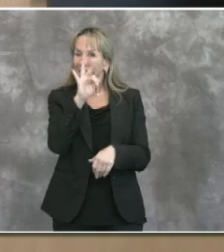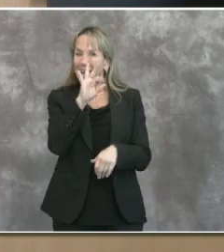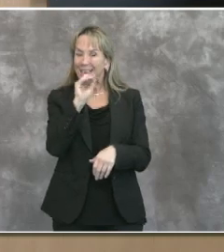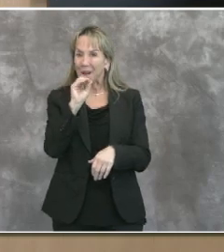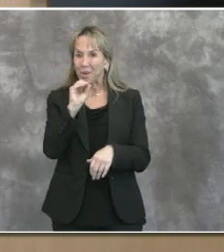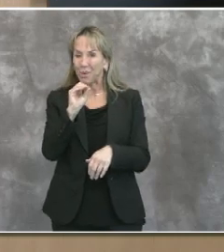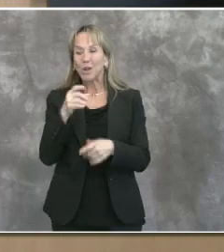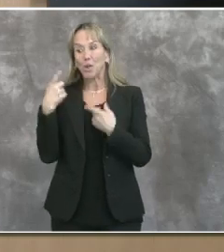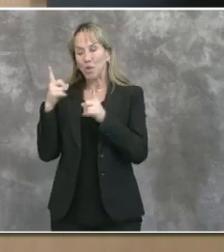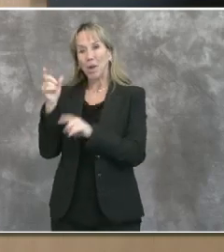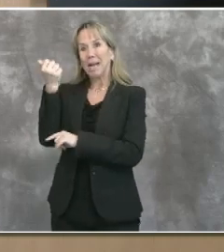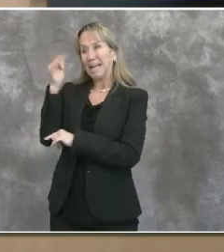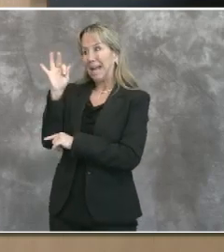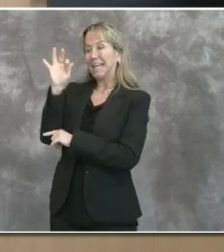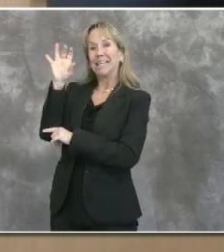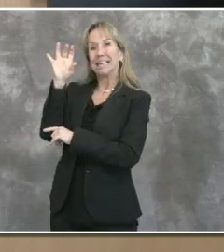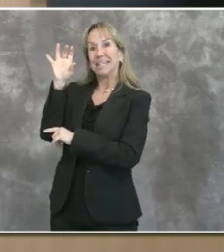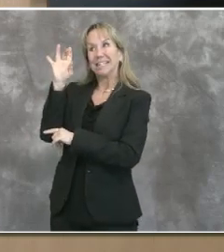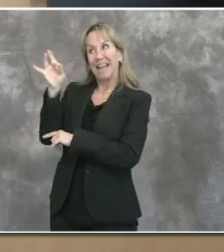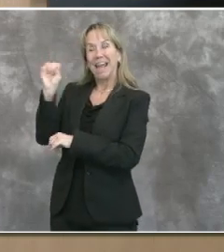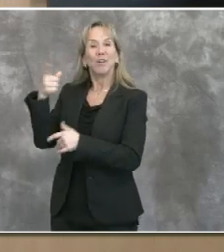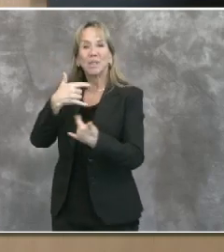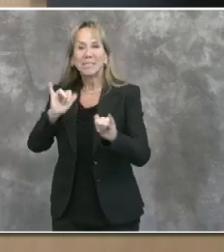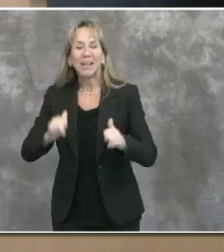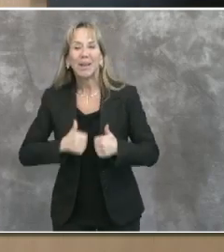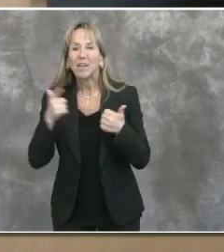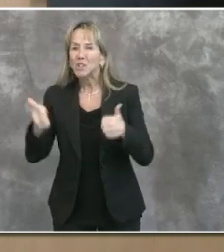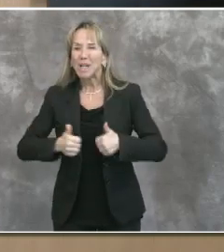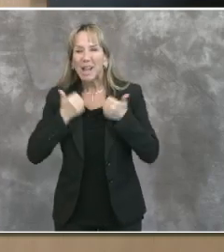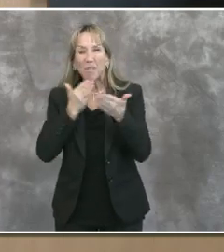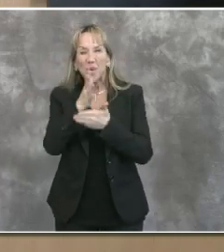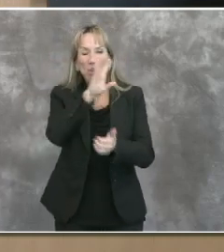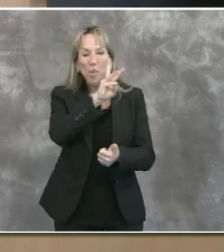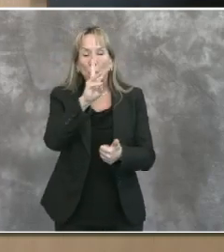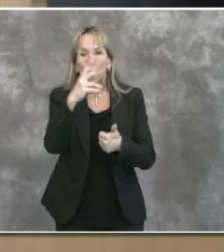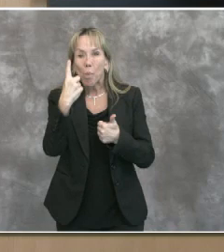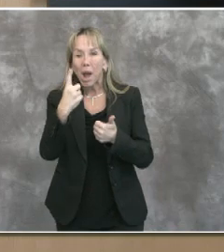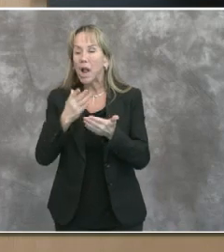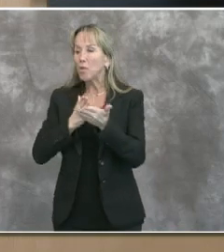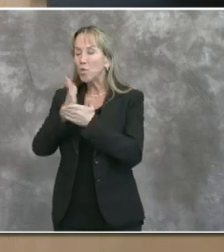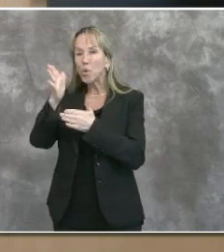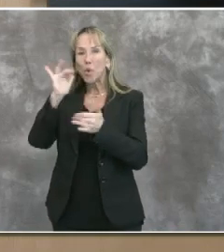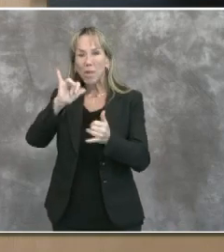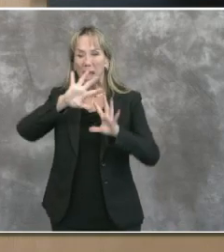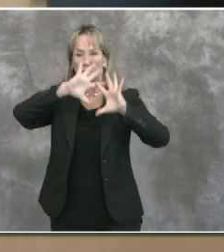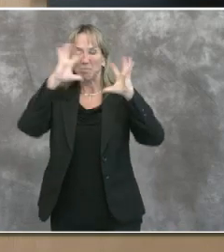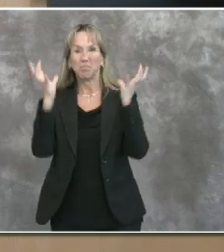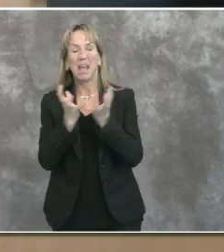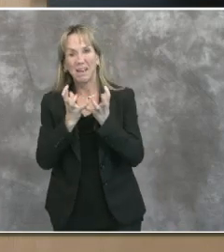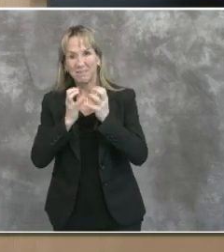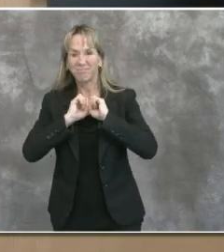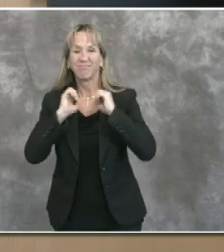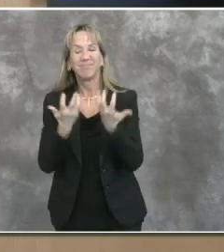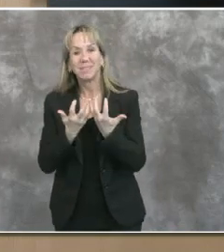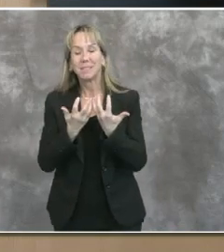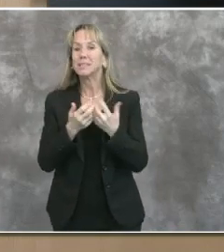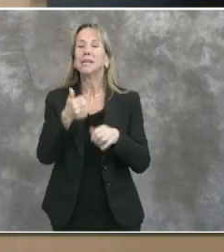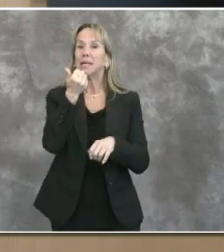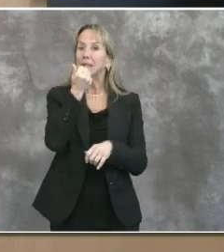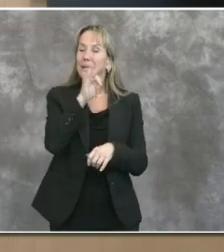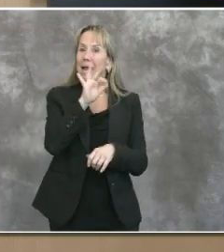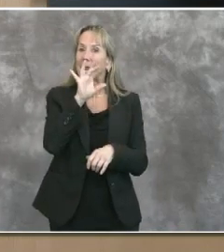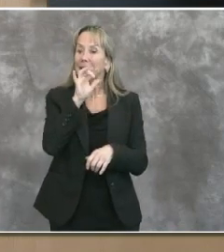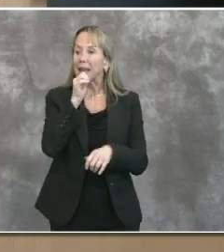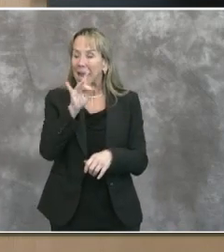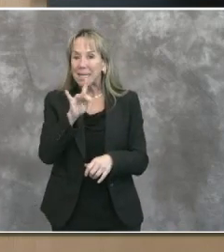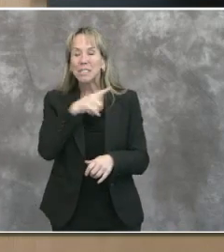And she lived through World War I. She lived through the pandemic in 1918. She lived through the Depression and World War